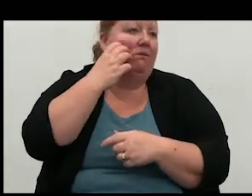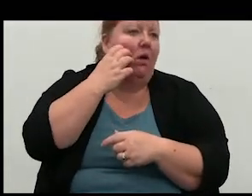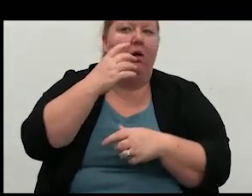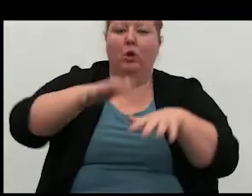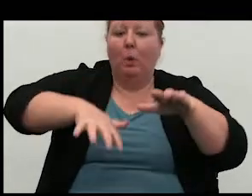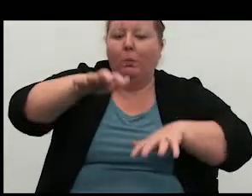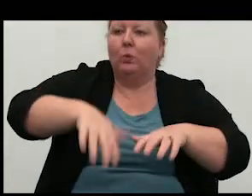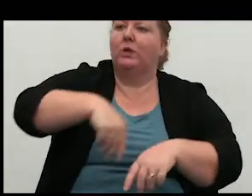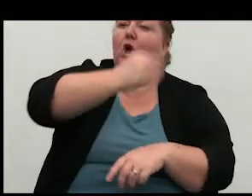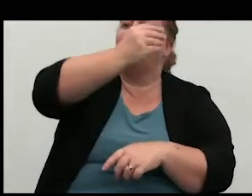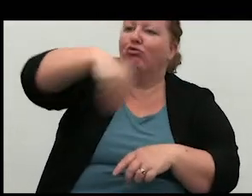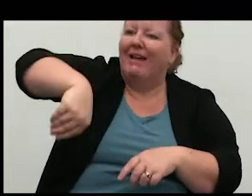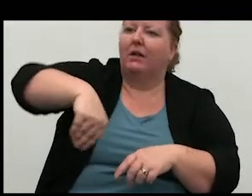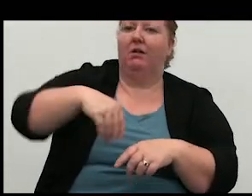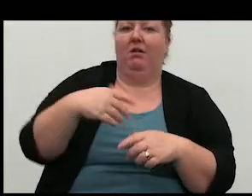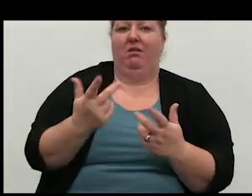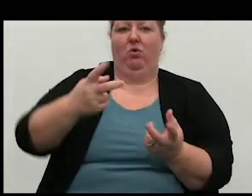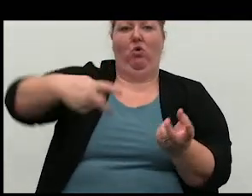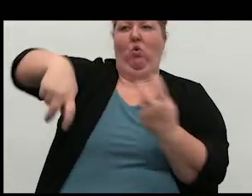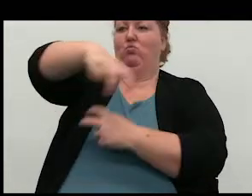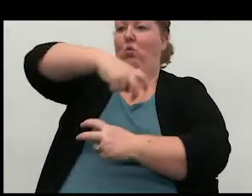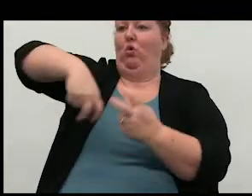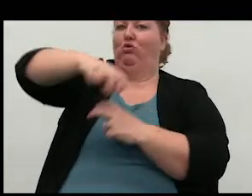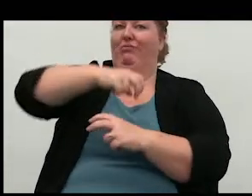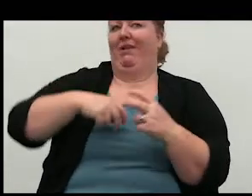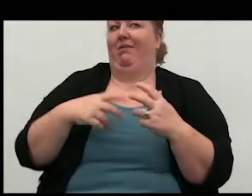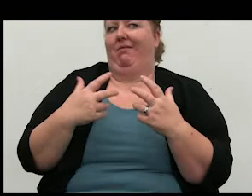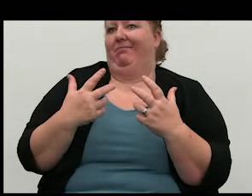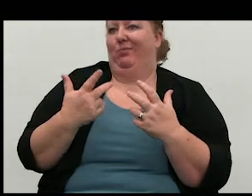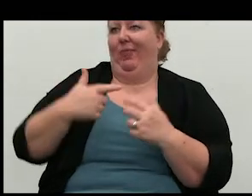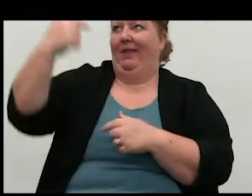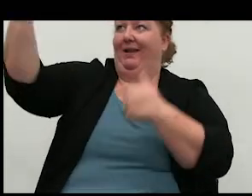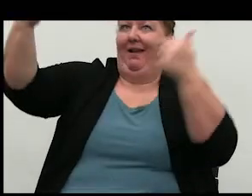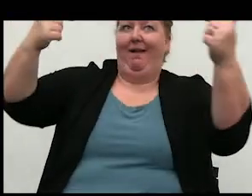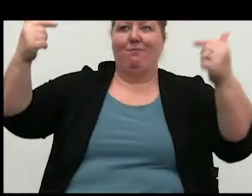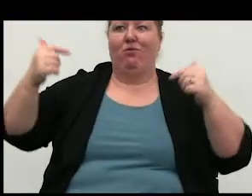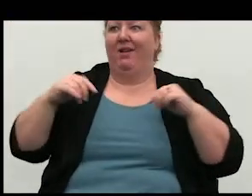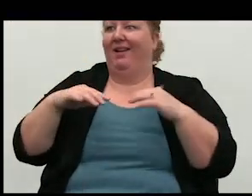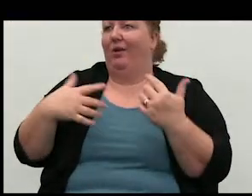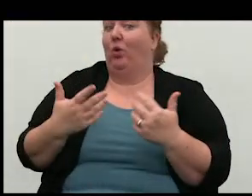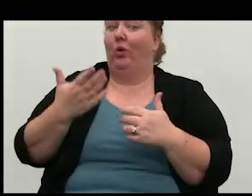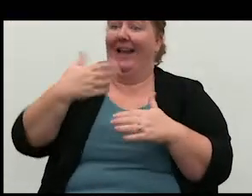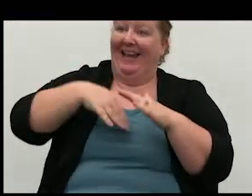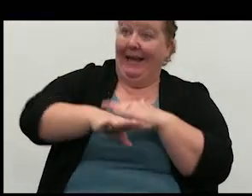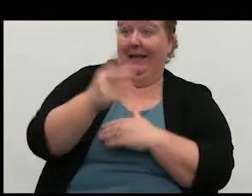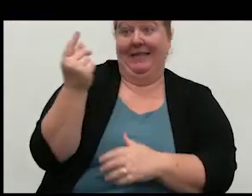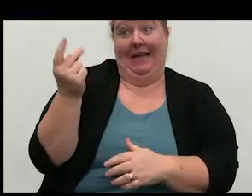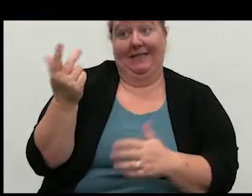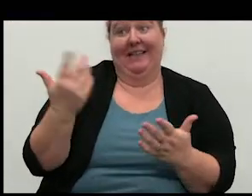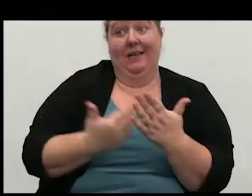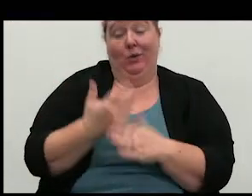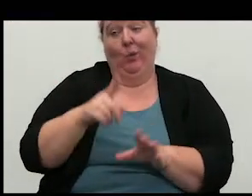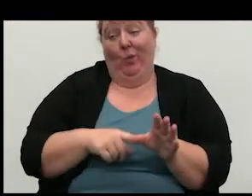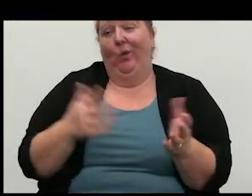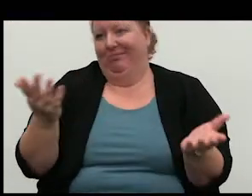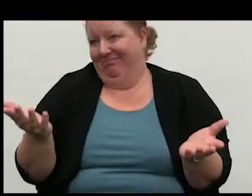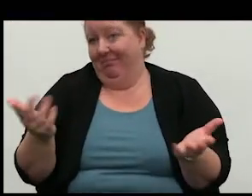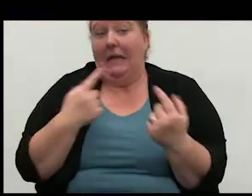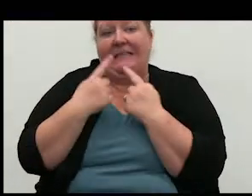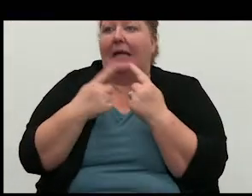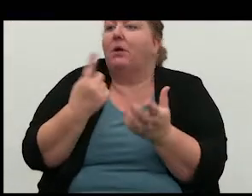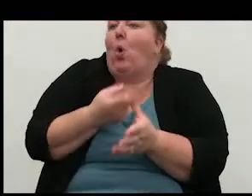card, or walk around anywhere with cameras, or get in a New York City taxi, data